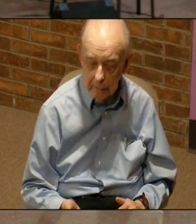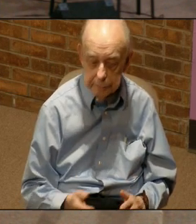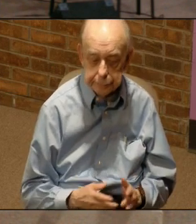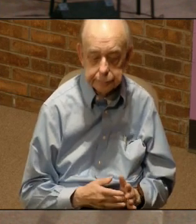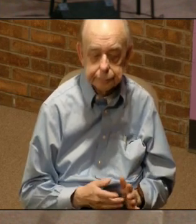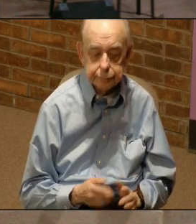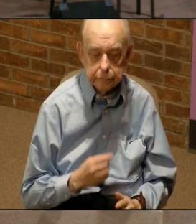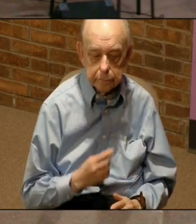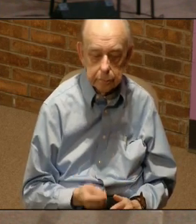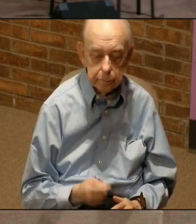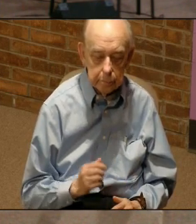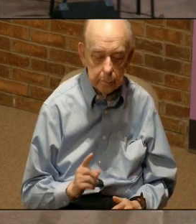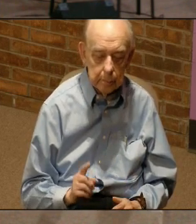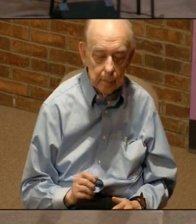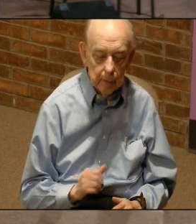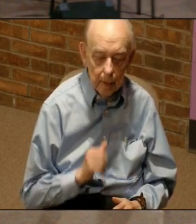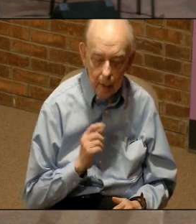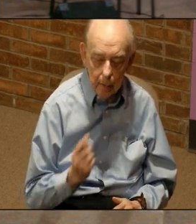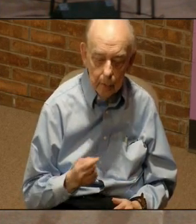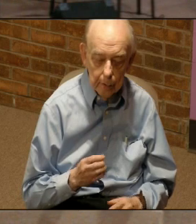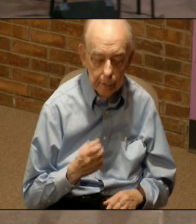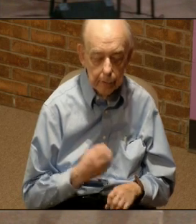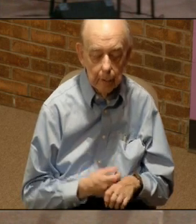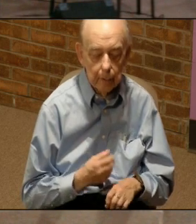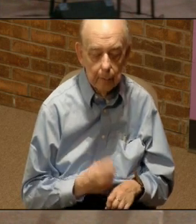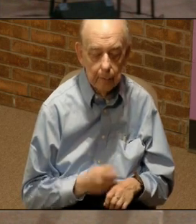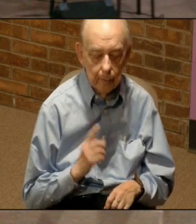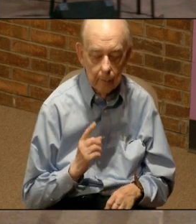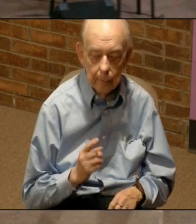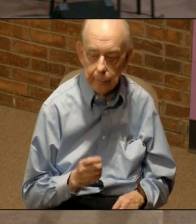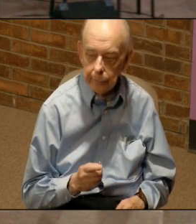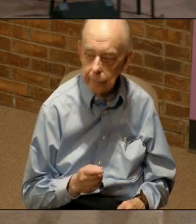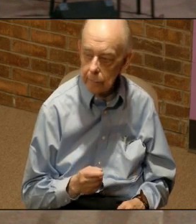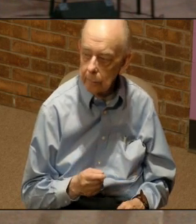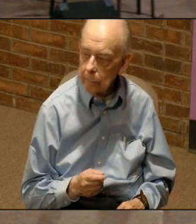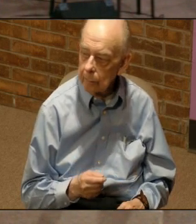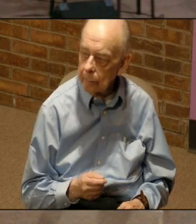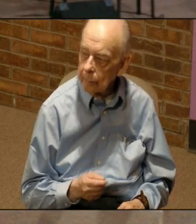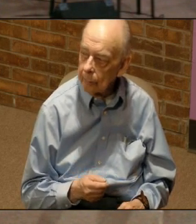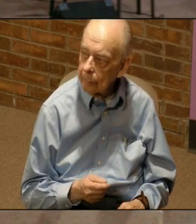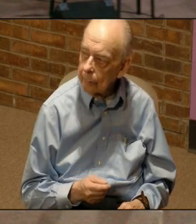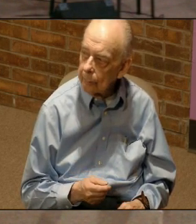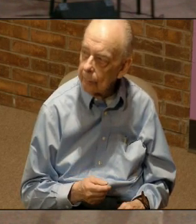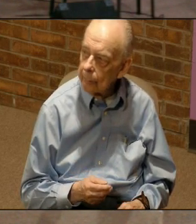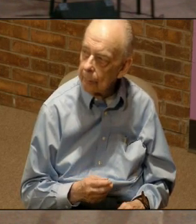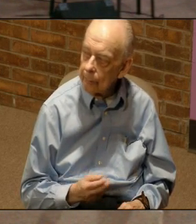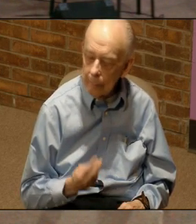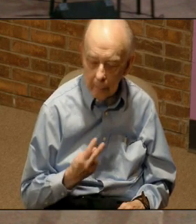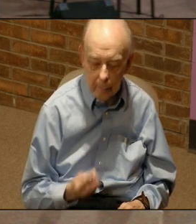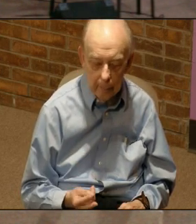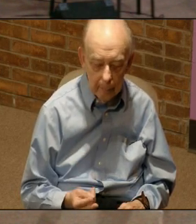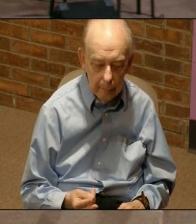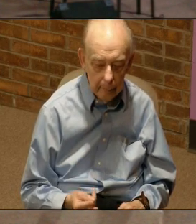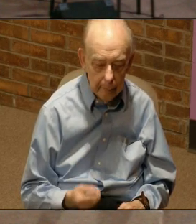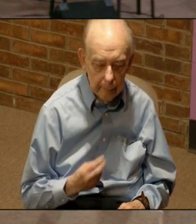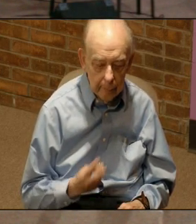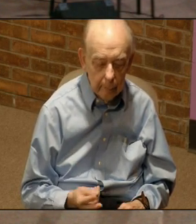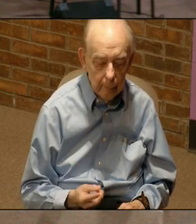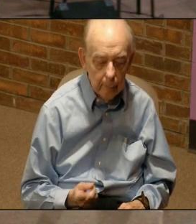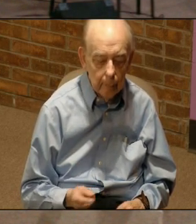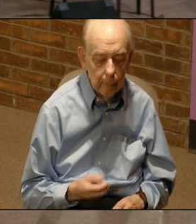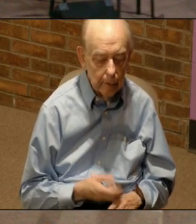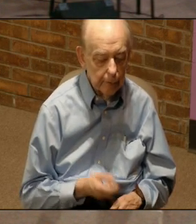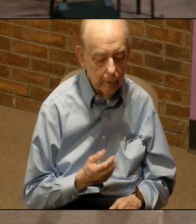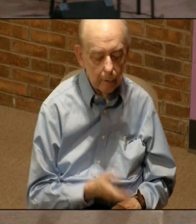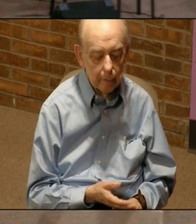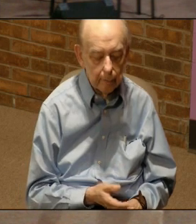He said, not one stone is going. He replied, do you see all these things? Truly I tell you, not one stone will be